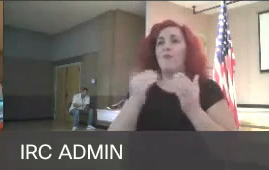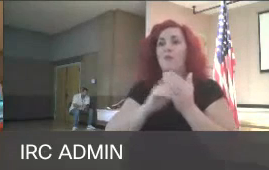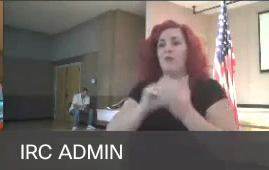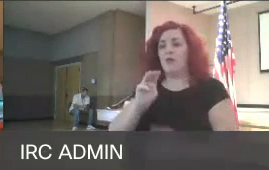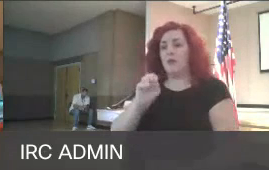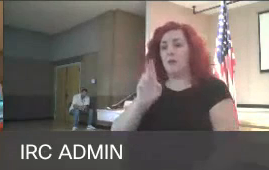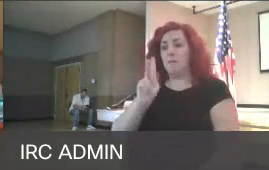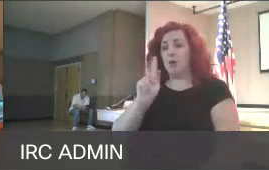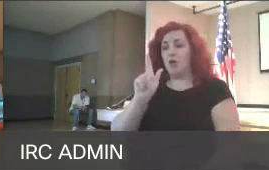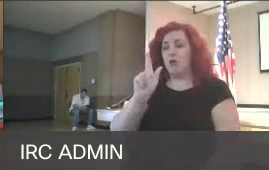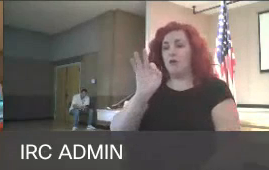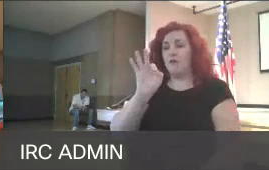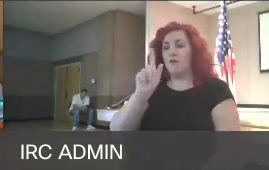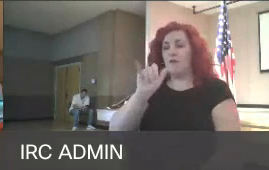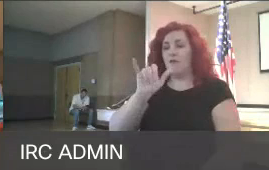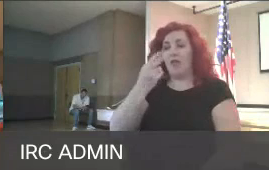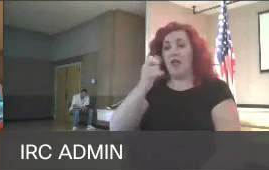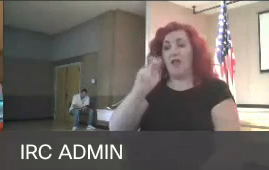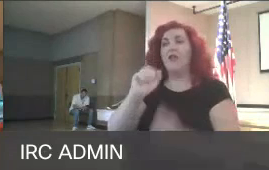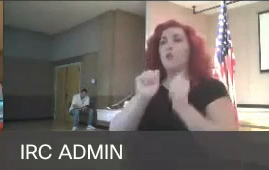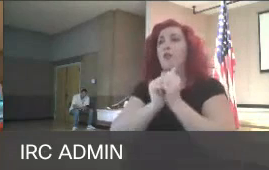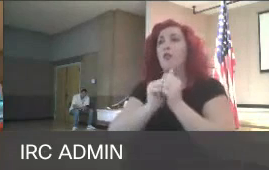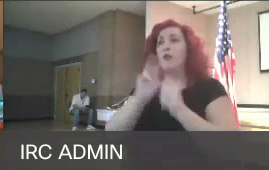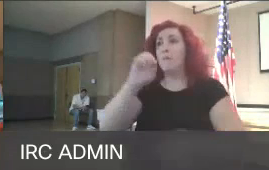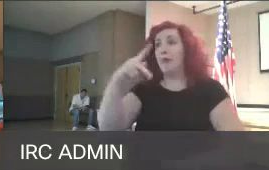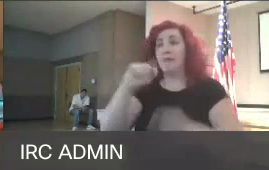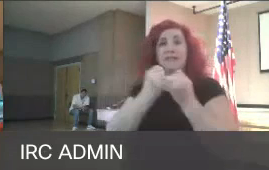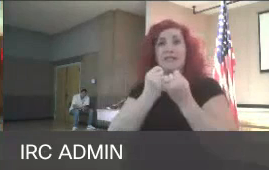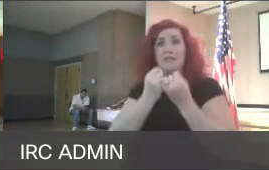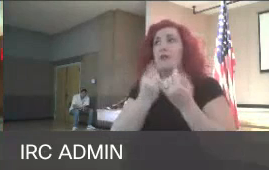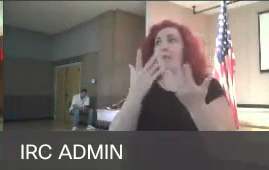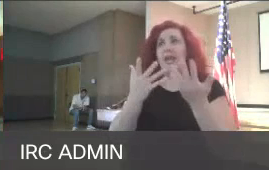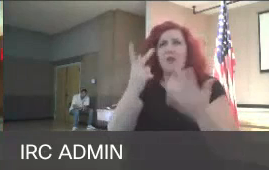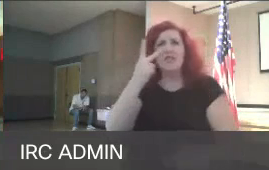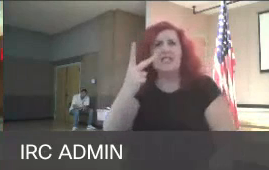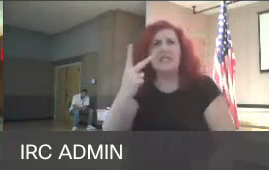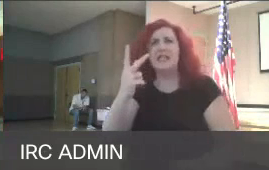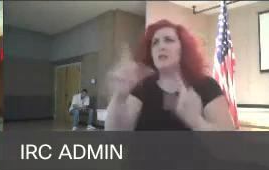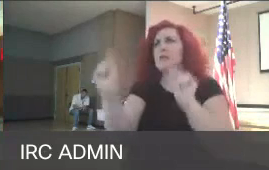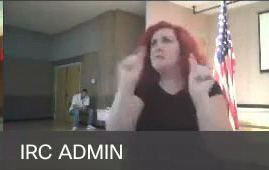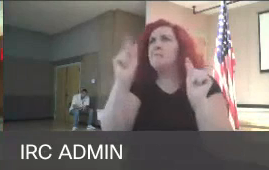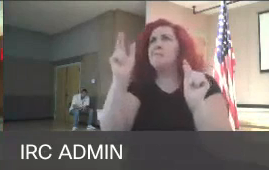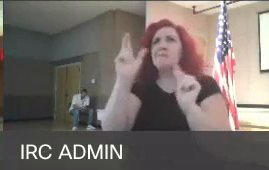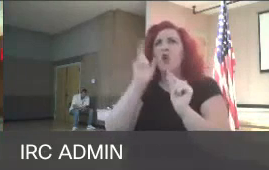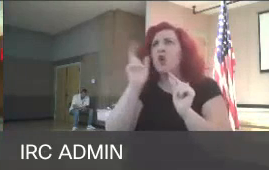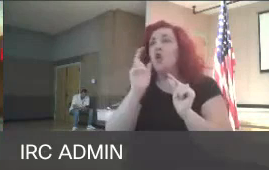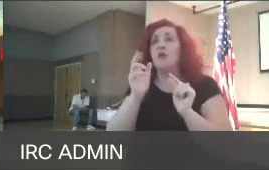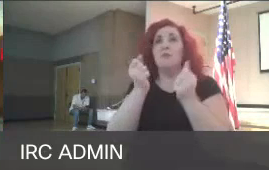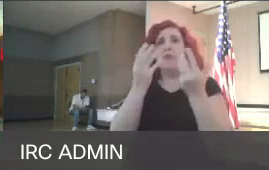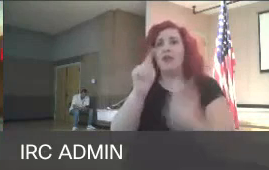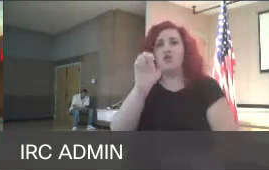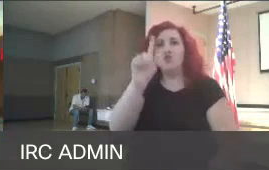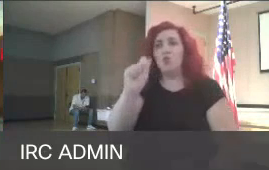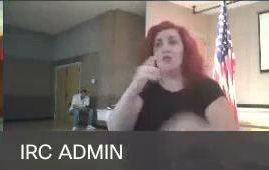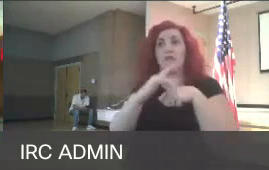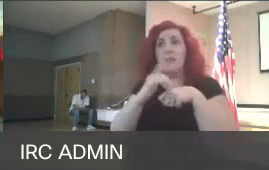So again, my name is Mark Flahan. I'm with the mapping team. So a couple things that you guys maybe already have seen and heard about, but we have a bunch of tools that are available